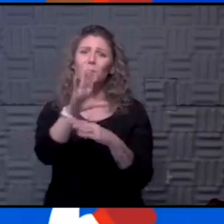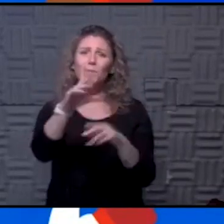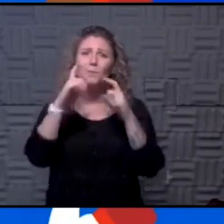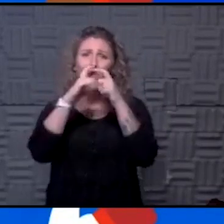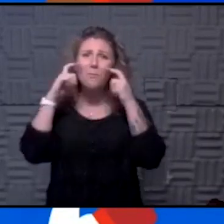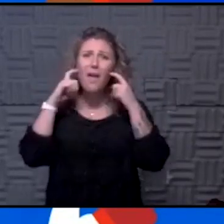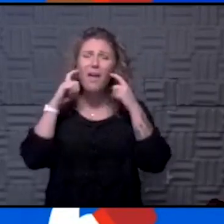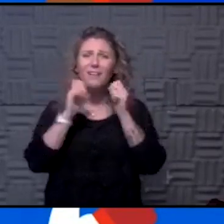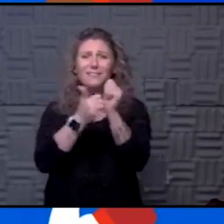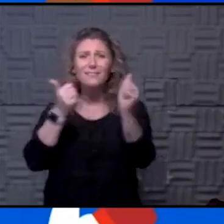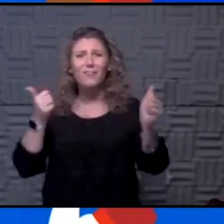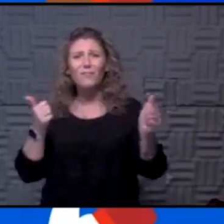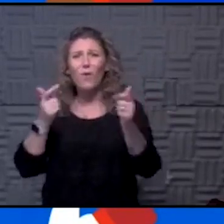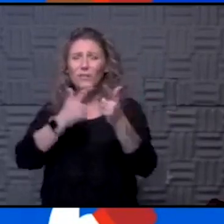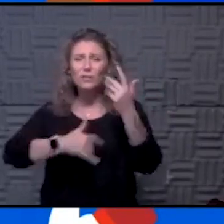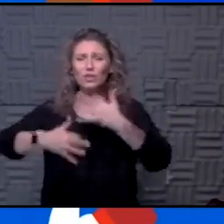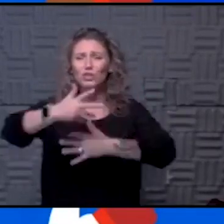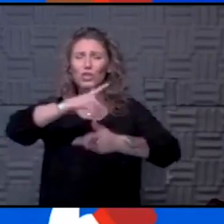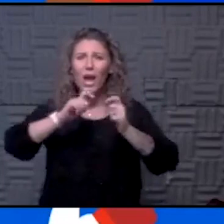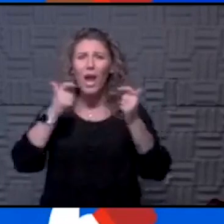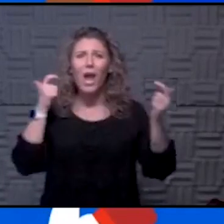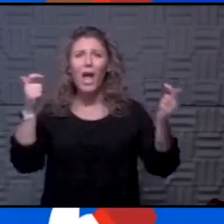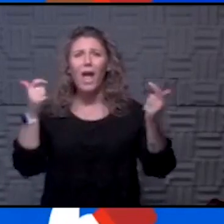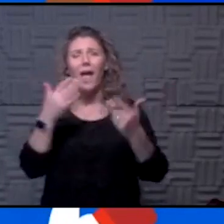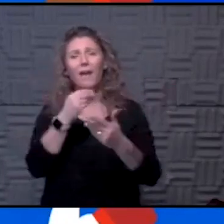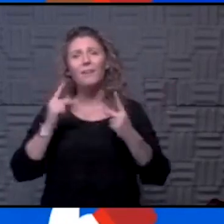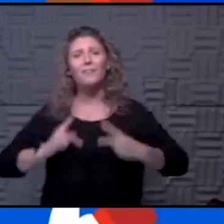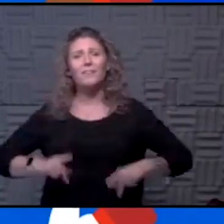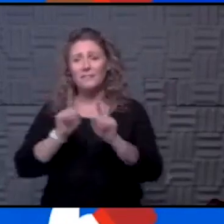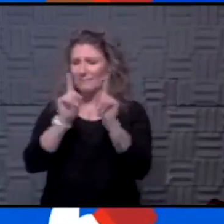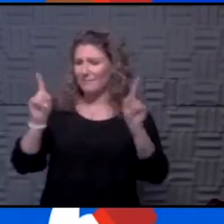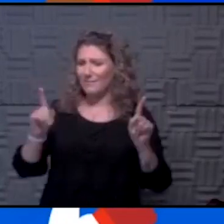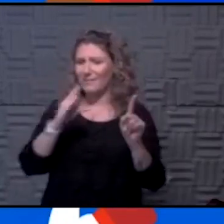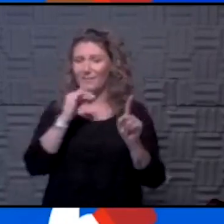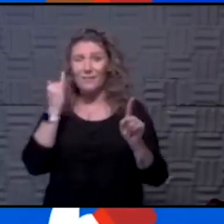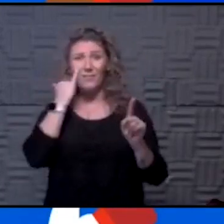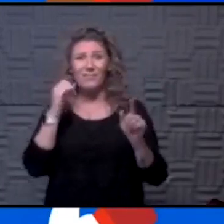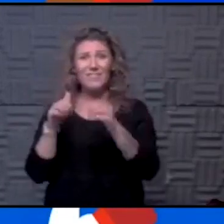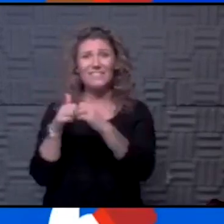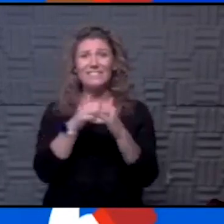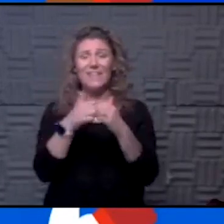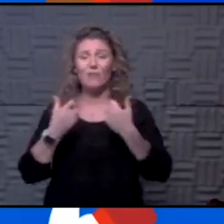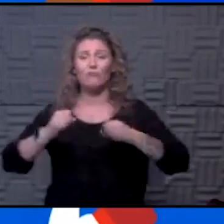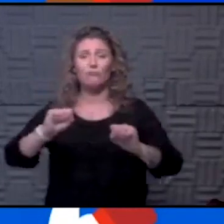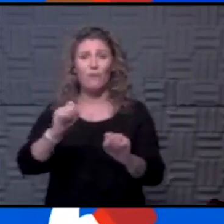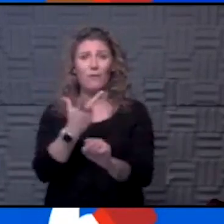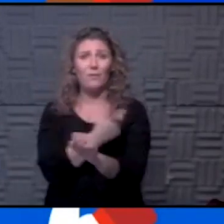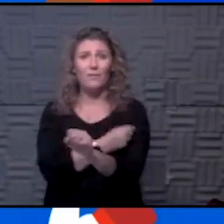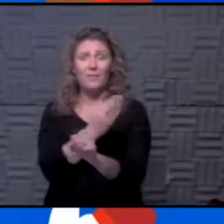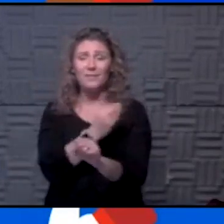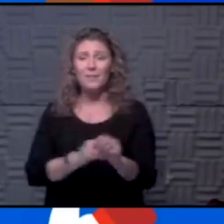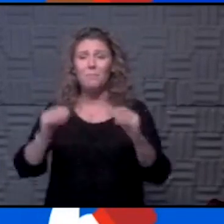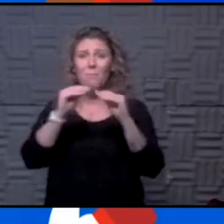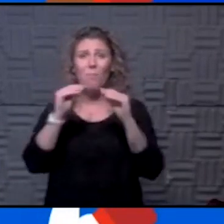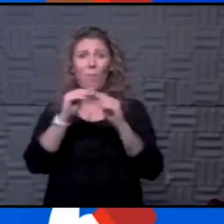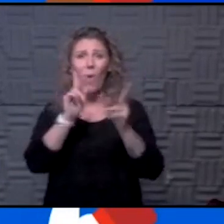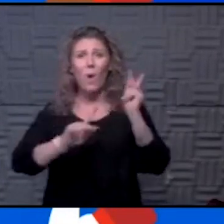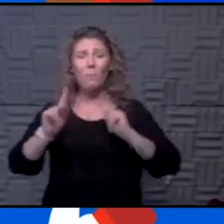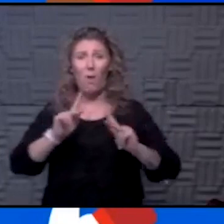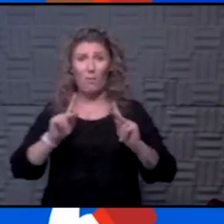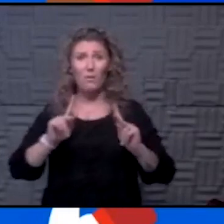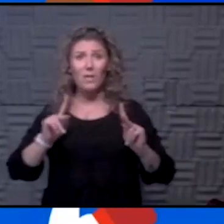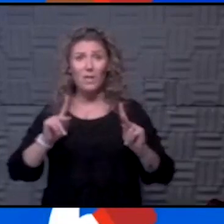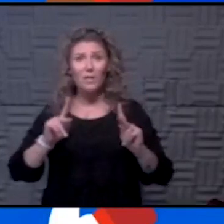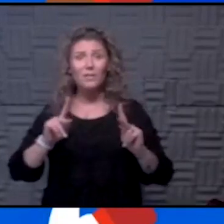crowd, physically distance. If we do those collectively while we're trying to vaccinate and get more of our population,